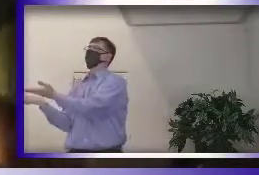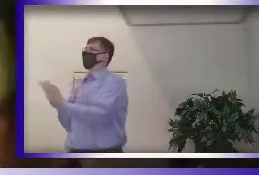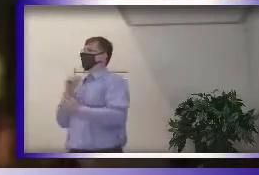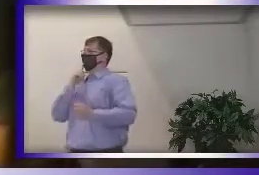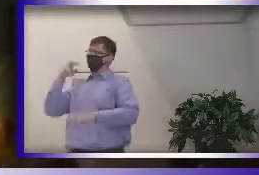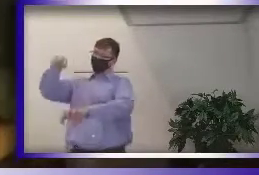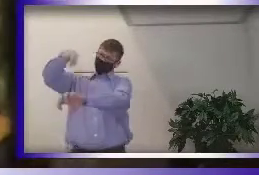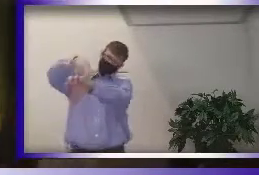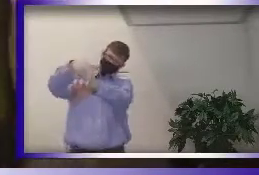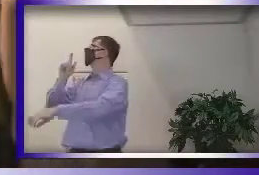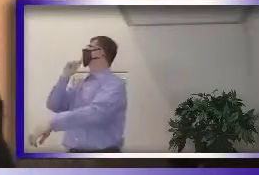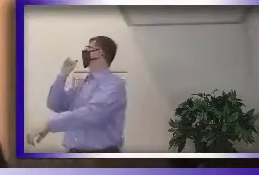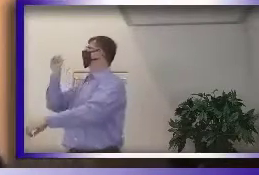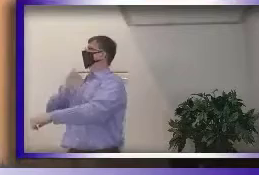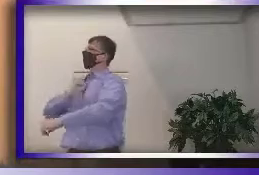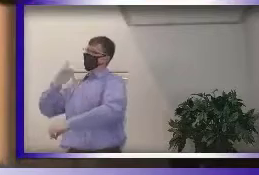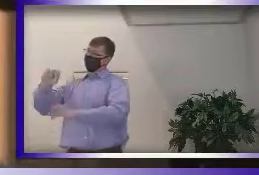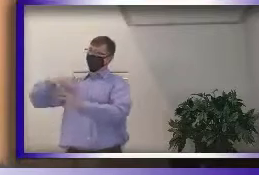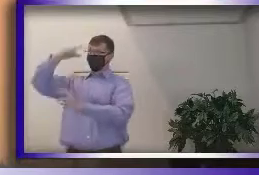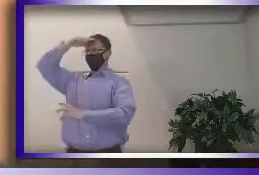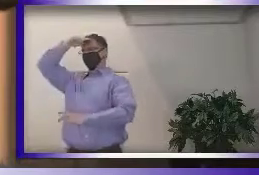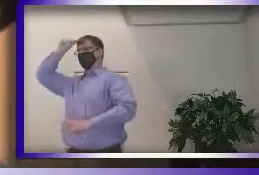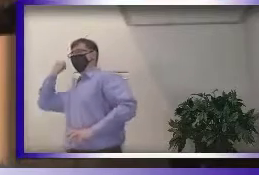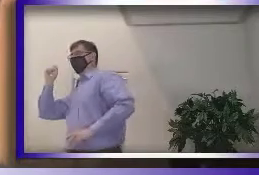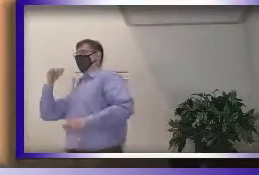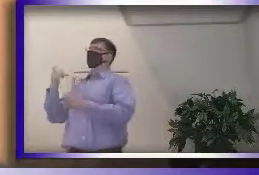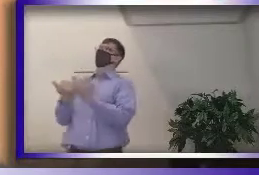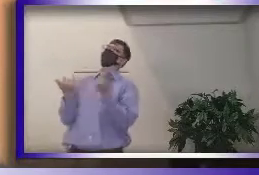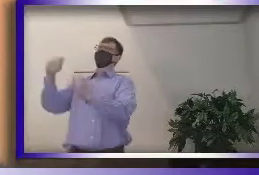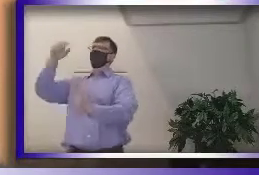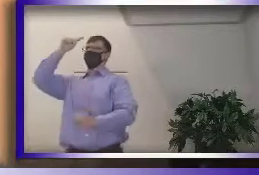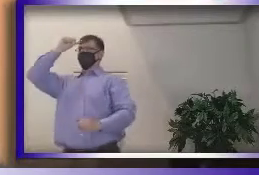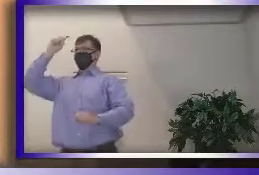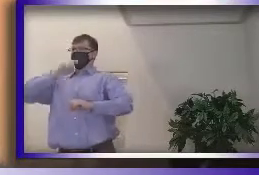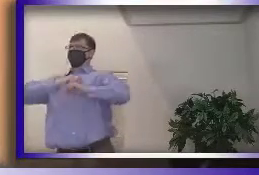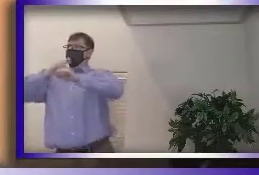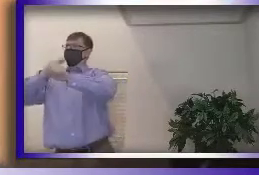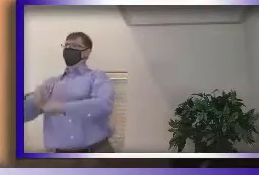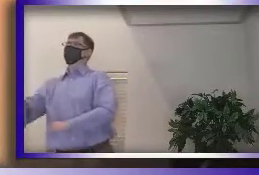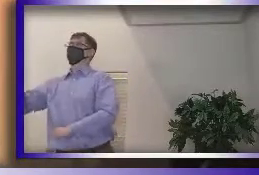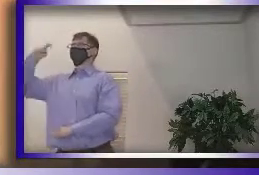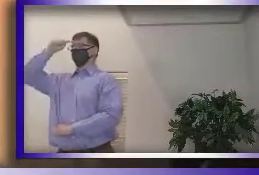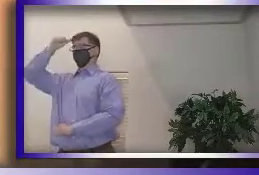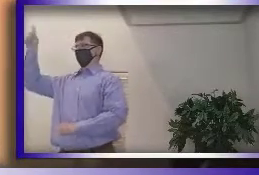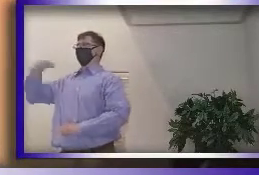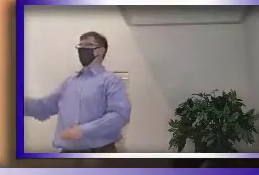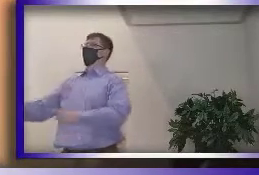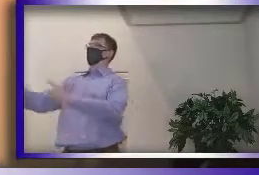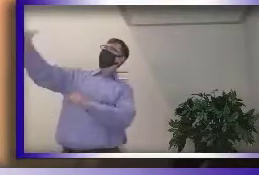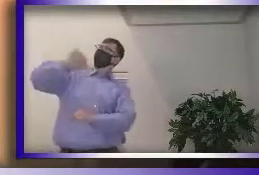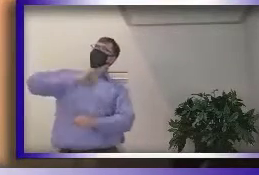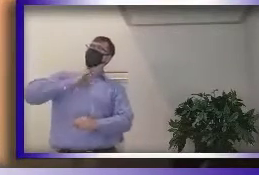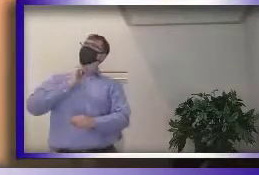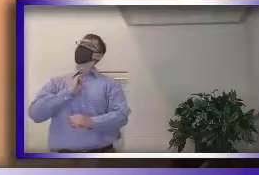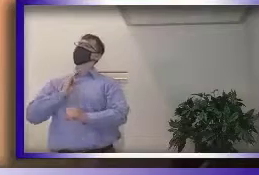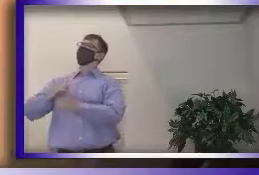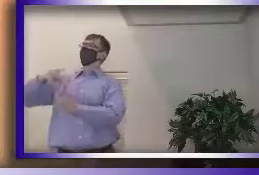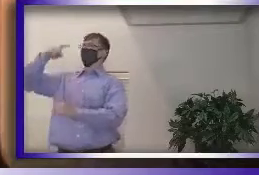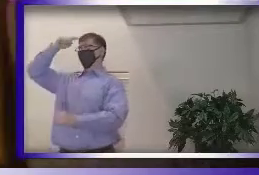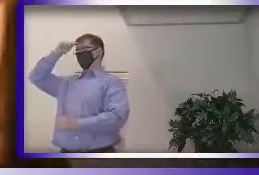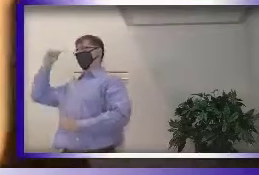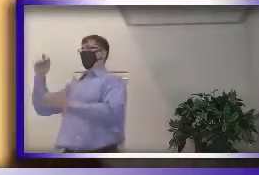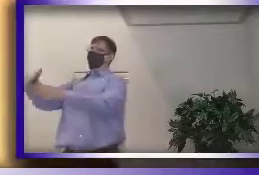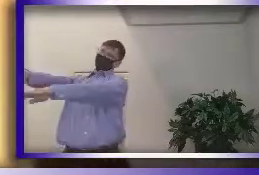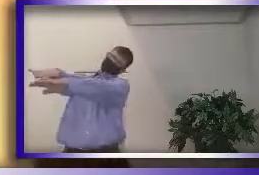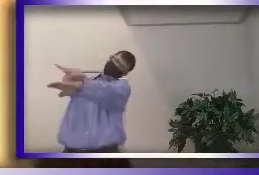I understand that I have a long history of ancestresses who are standing in the idea that a woman can hold